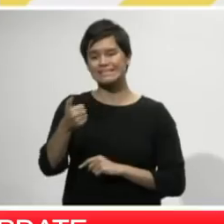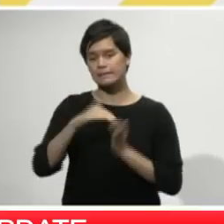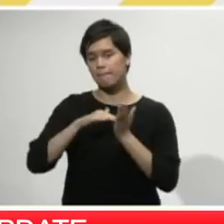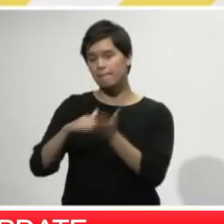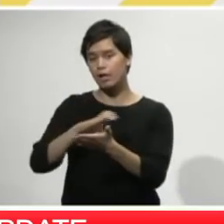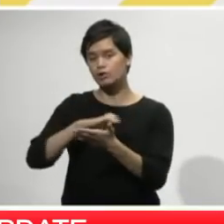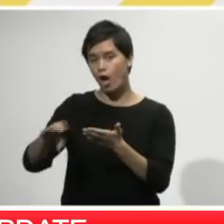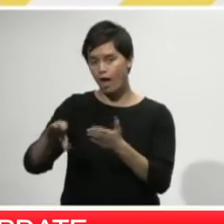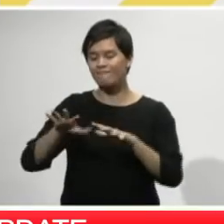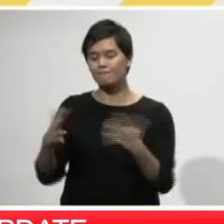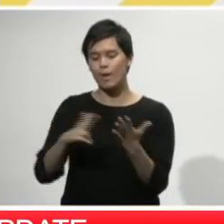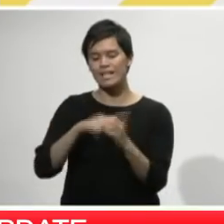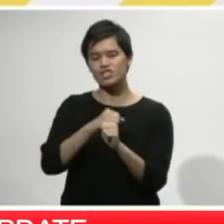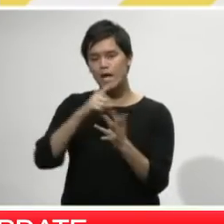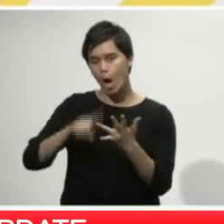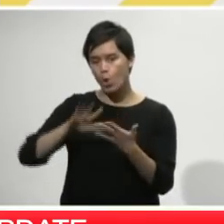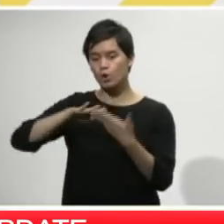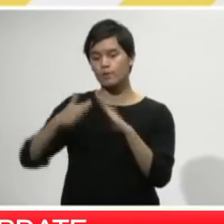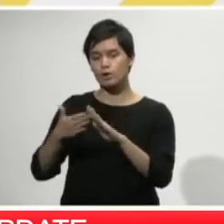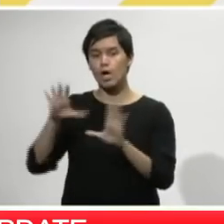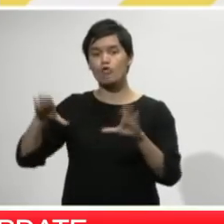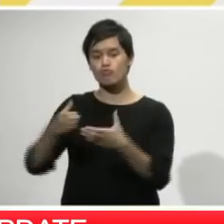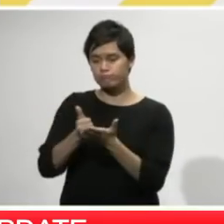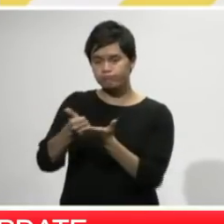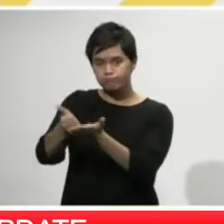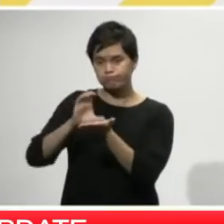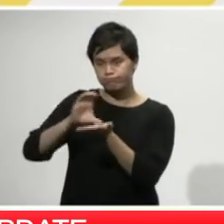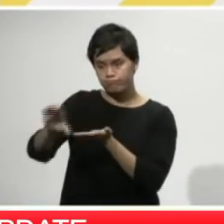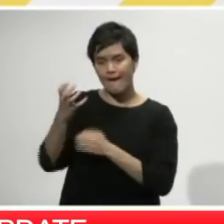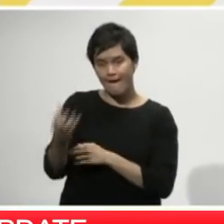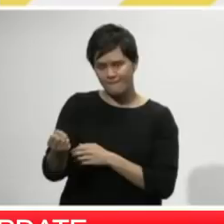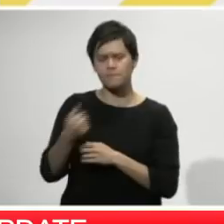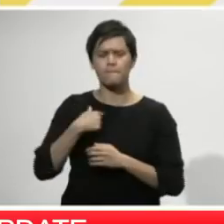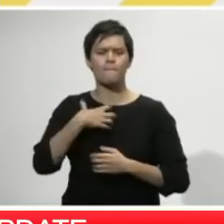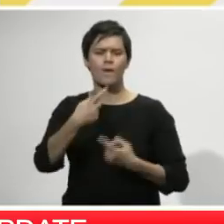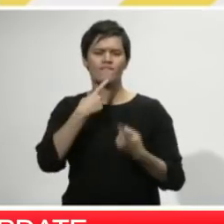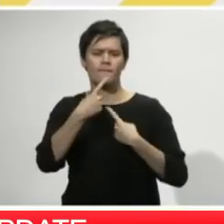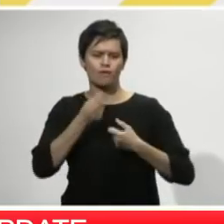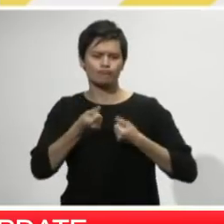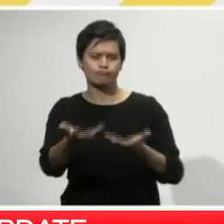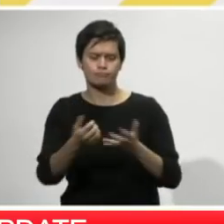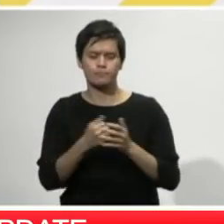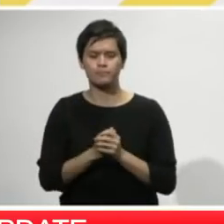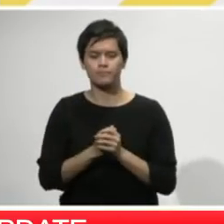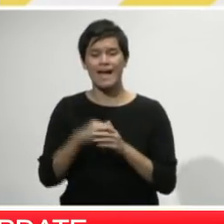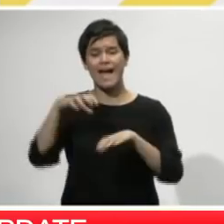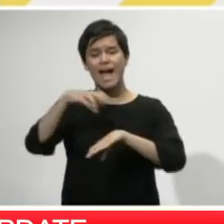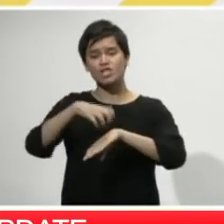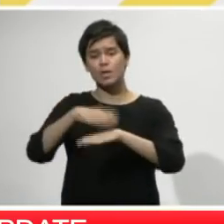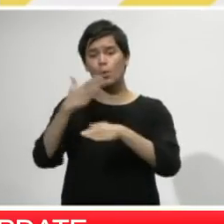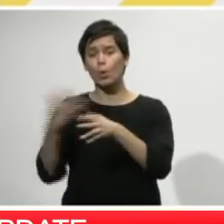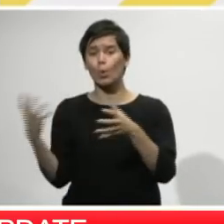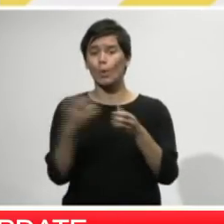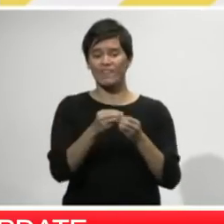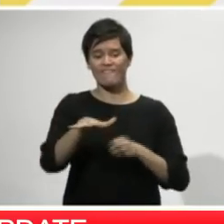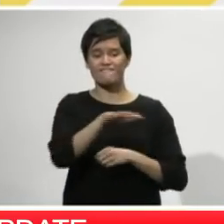NGOs and community groups, today I want to give you just a few updates. The funding allocated to whānau ora commissioning agencies has been fully